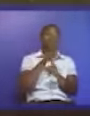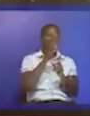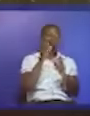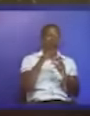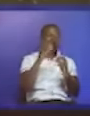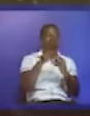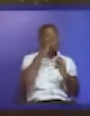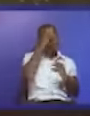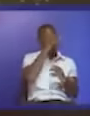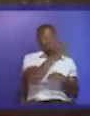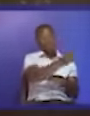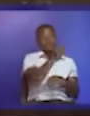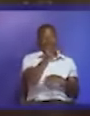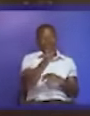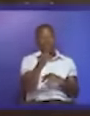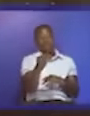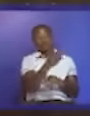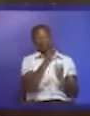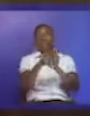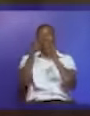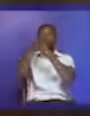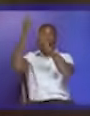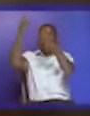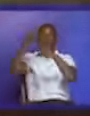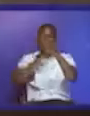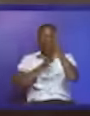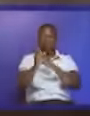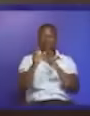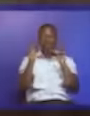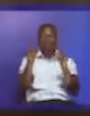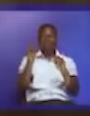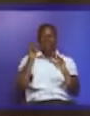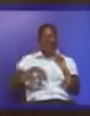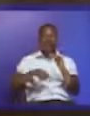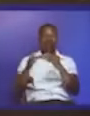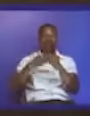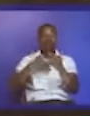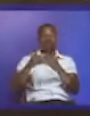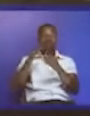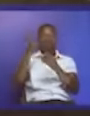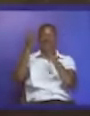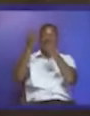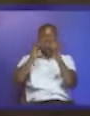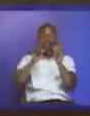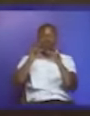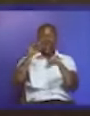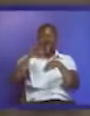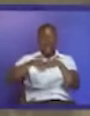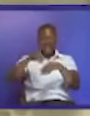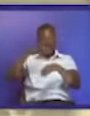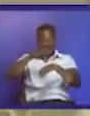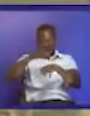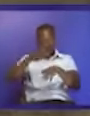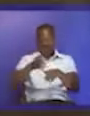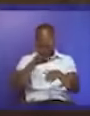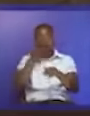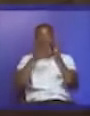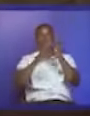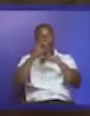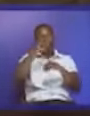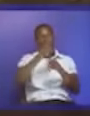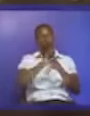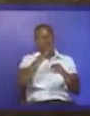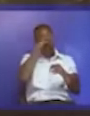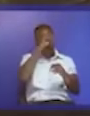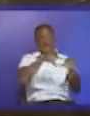earth and do anything. He will always require the participation of man. Even when God wanted to